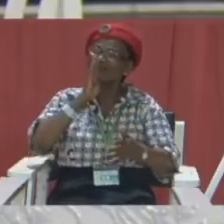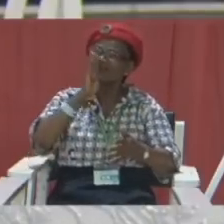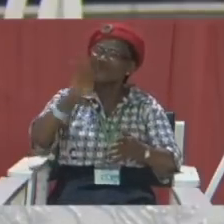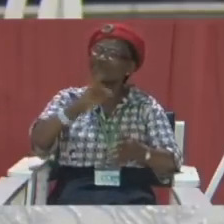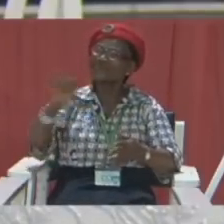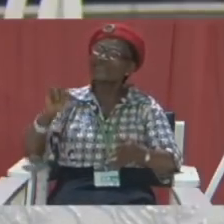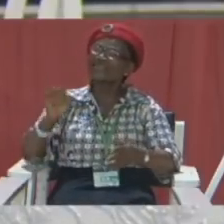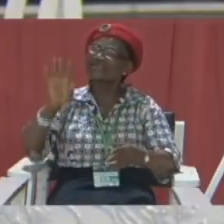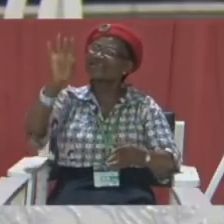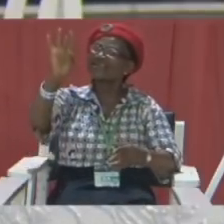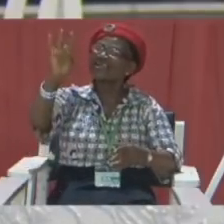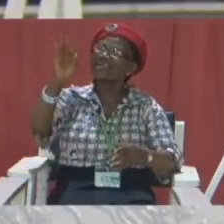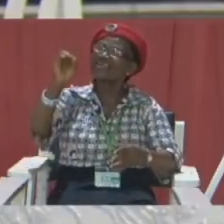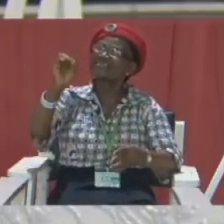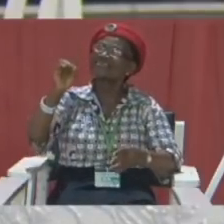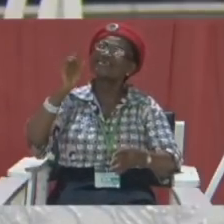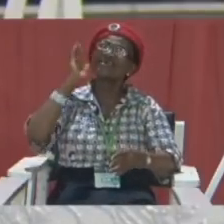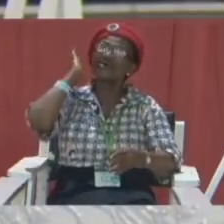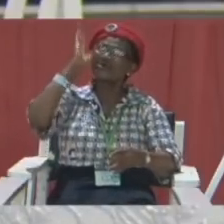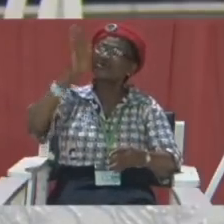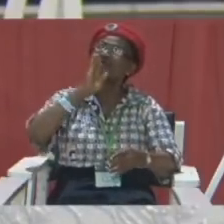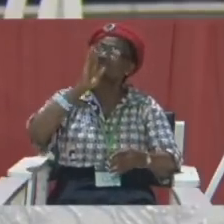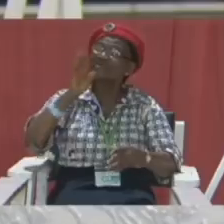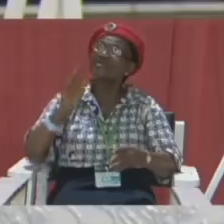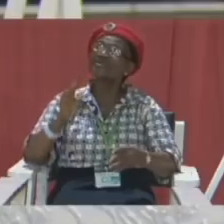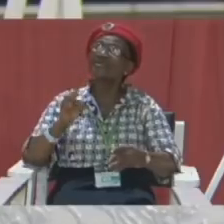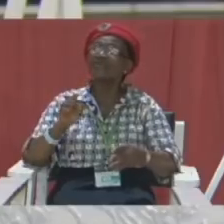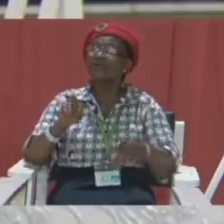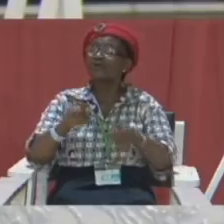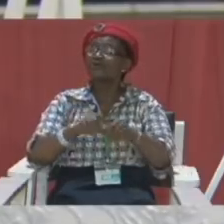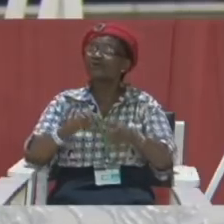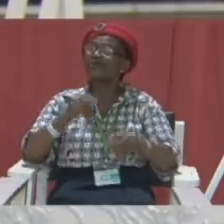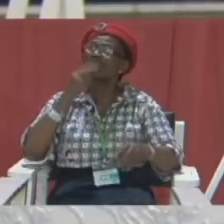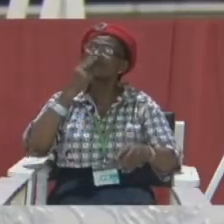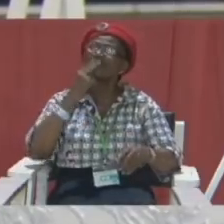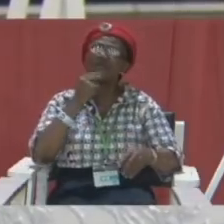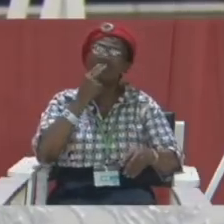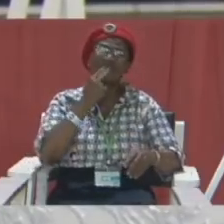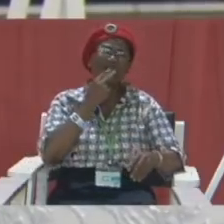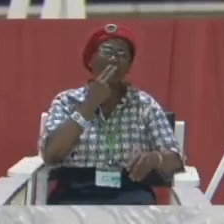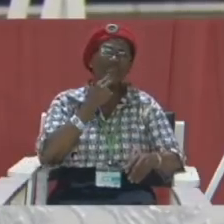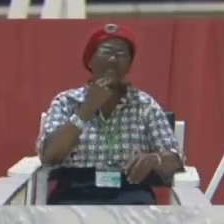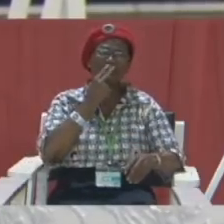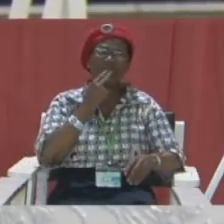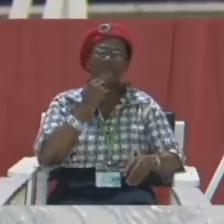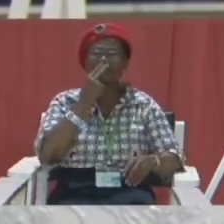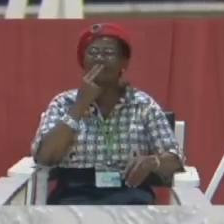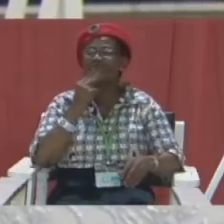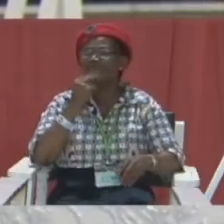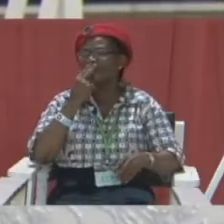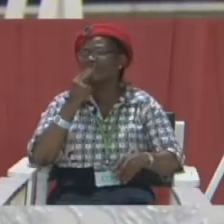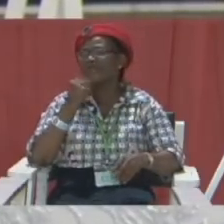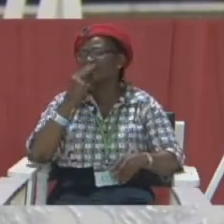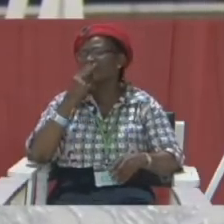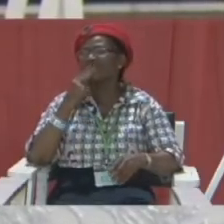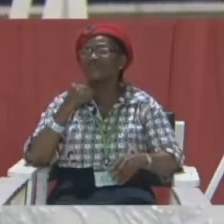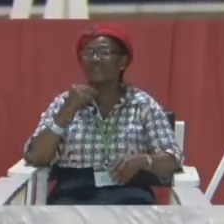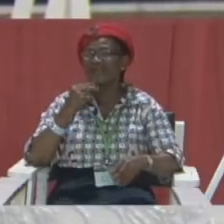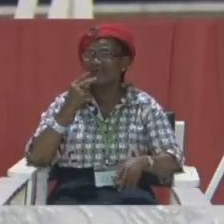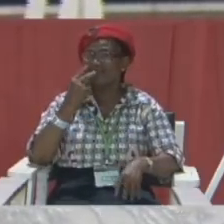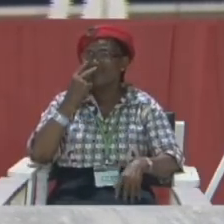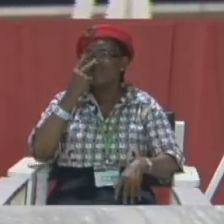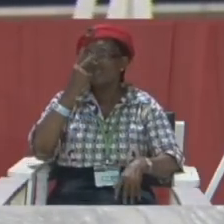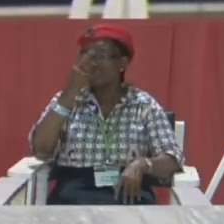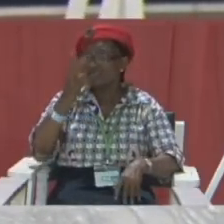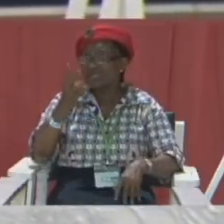Be ni emi na mo pe ka di omo 80 odun pe be lo ma dun to. See all the love that you have shown